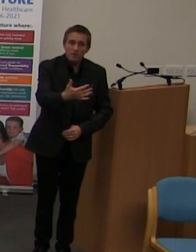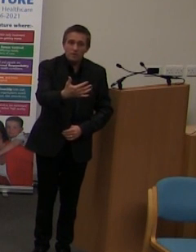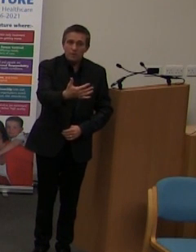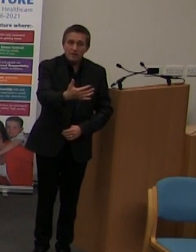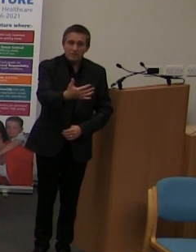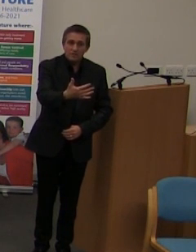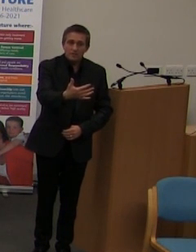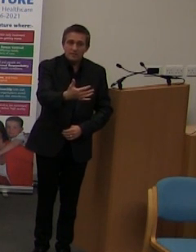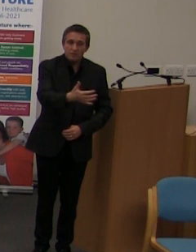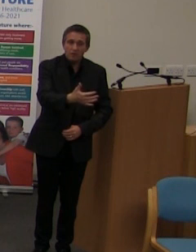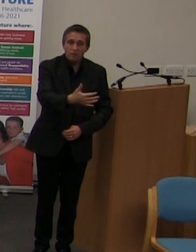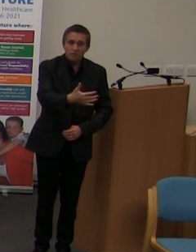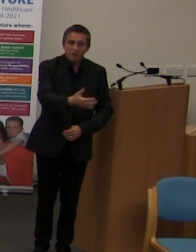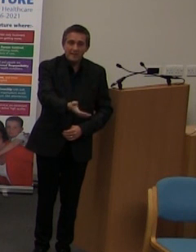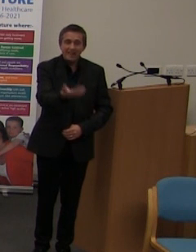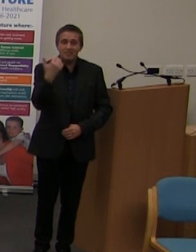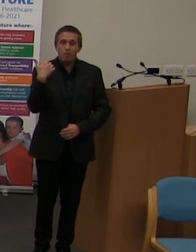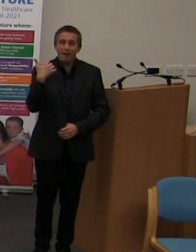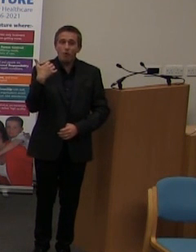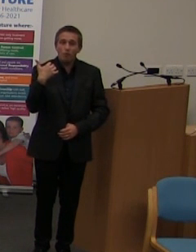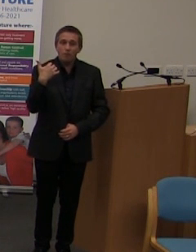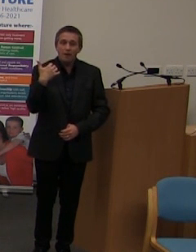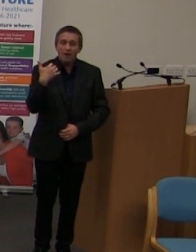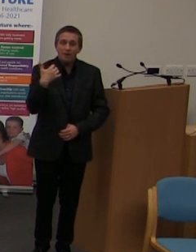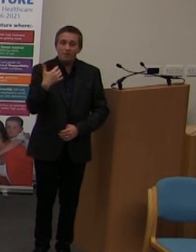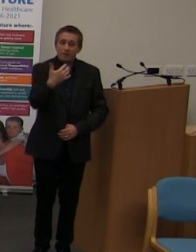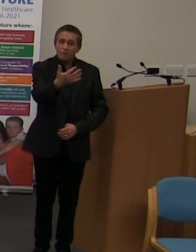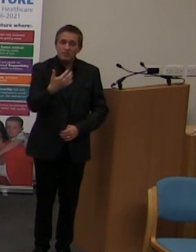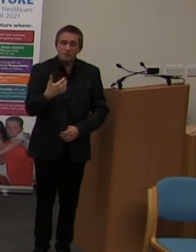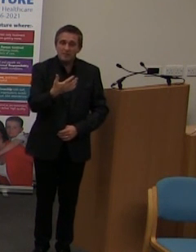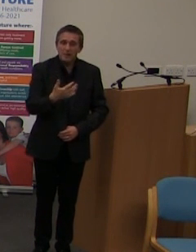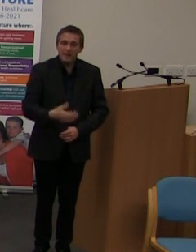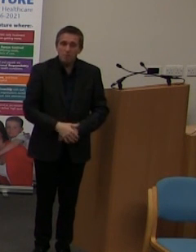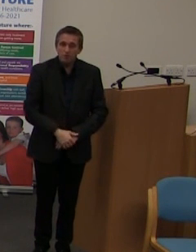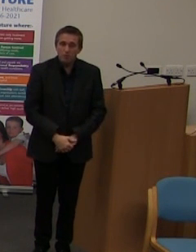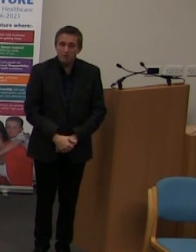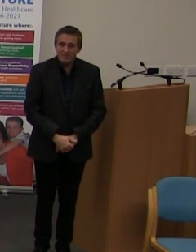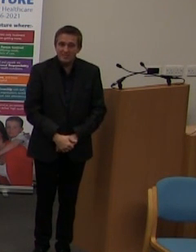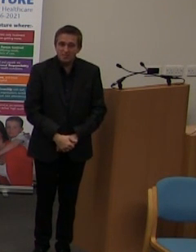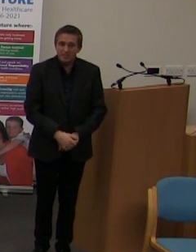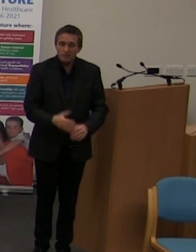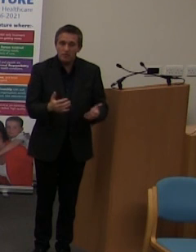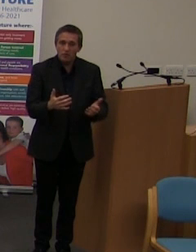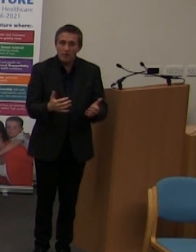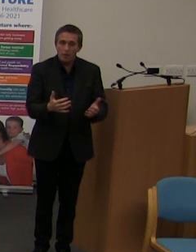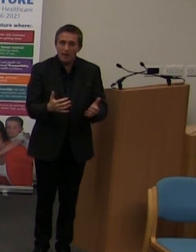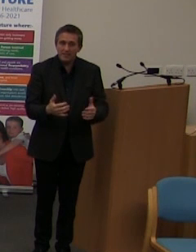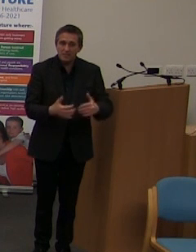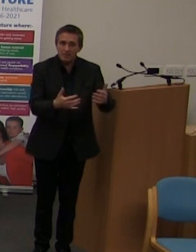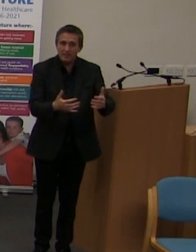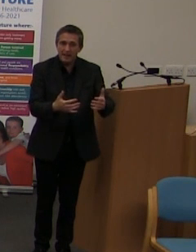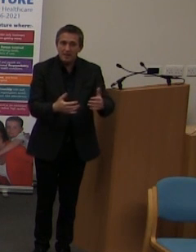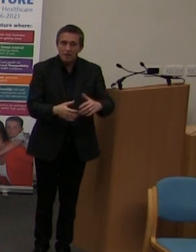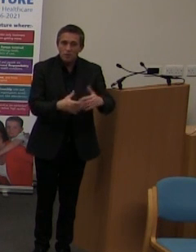all the way over to the pharmacy, was told it wasn't ready, had to go back home, and we're sometimes making multiple visits because we've not got a way